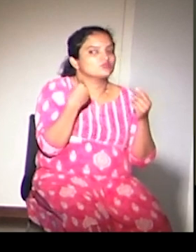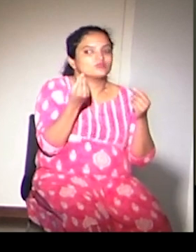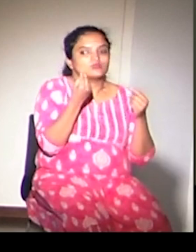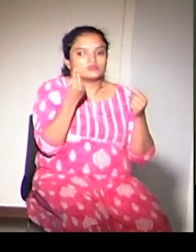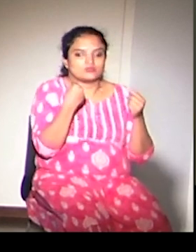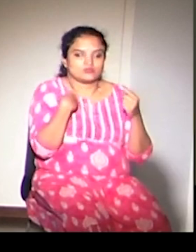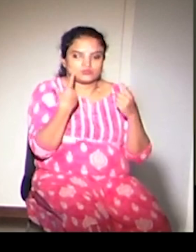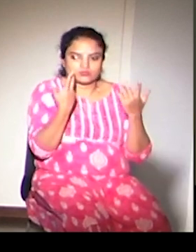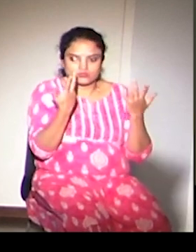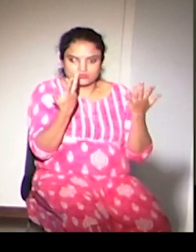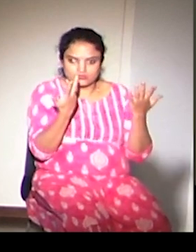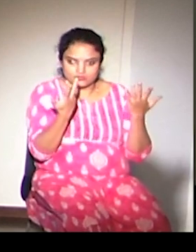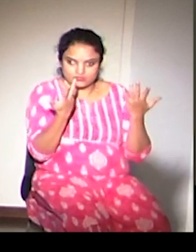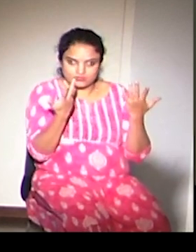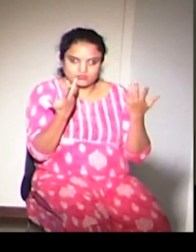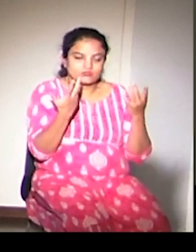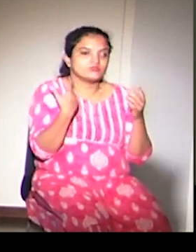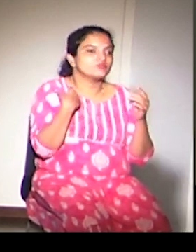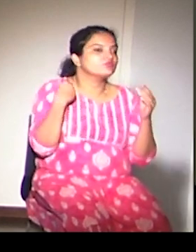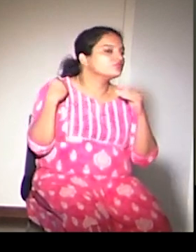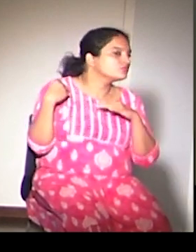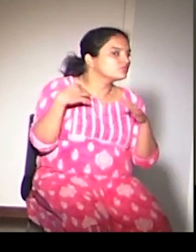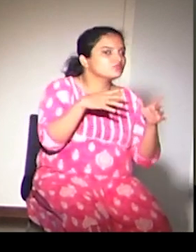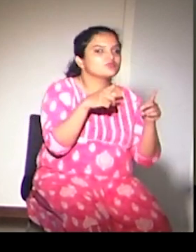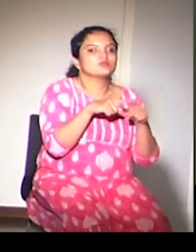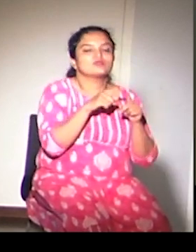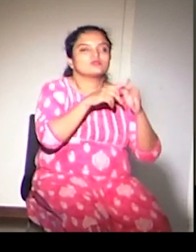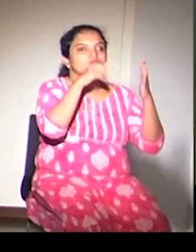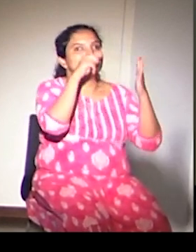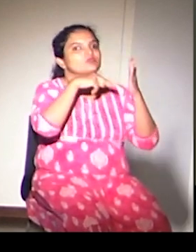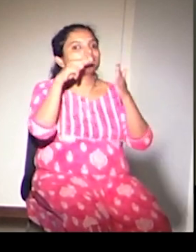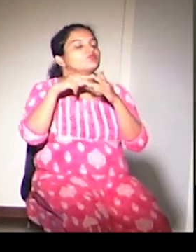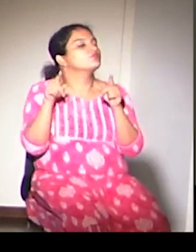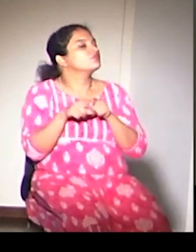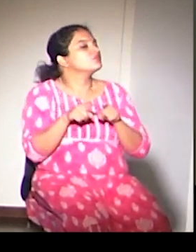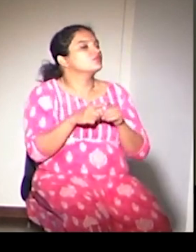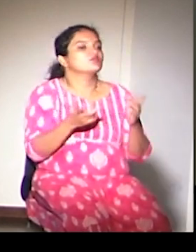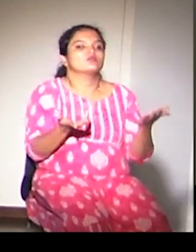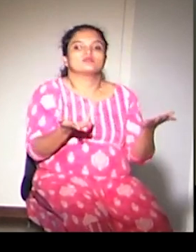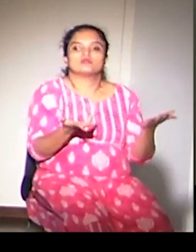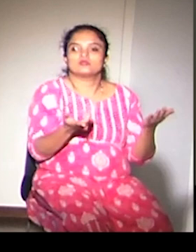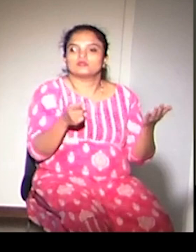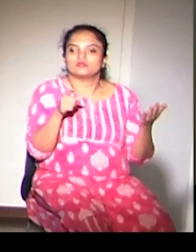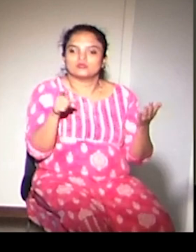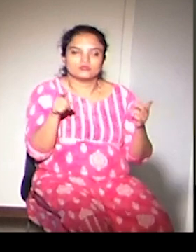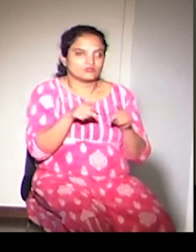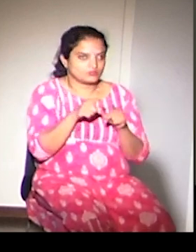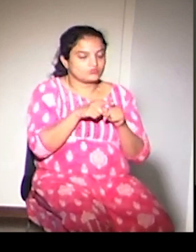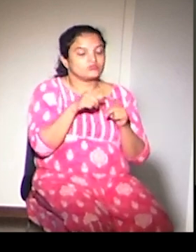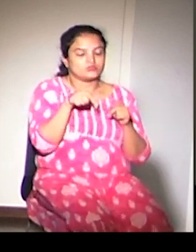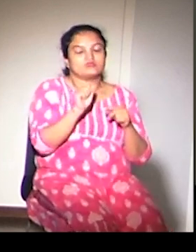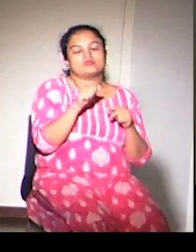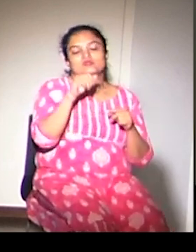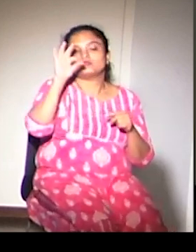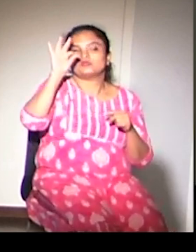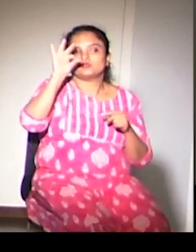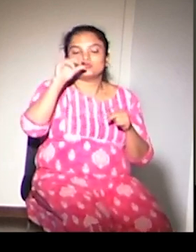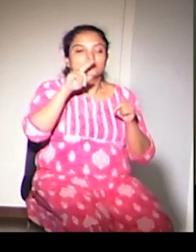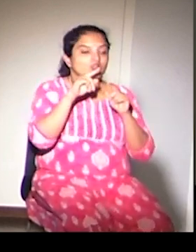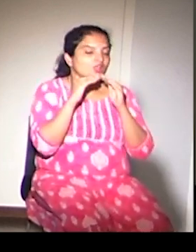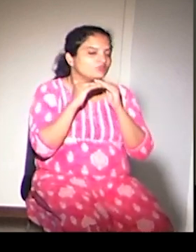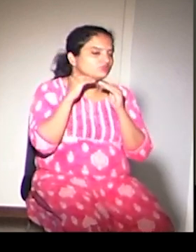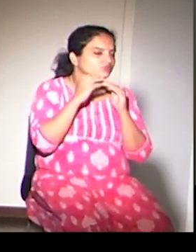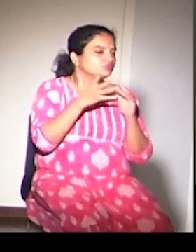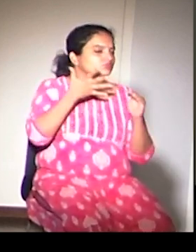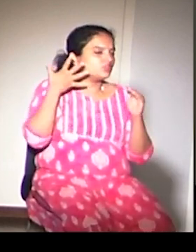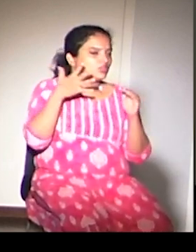you get glazed paving slabs as well. But definitely blue and dark blue and light blue